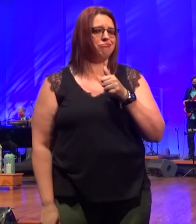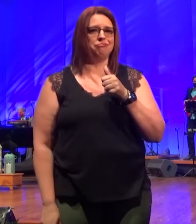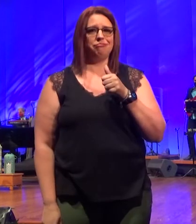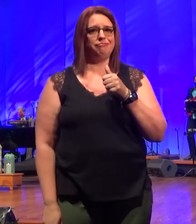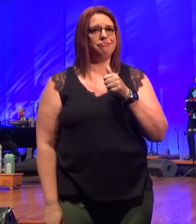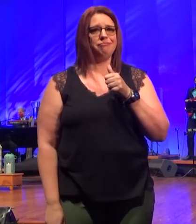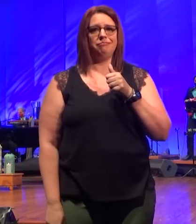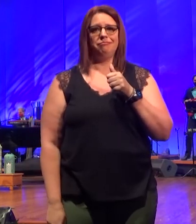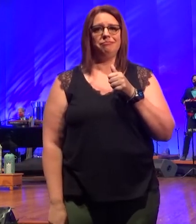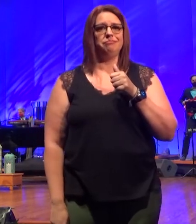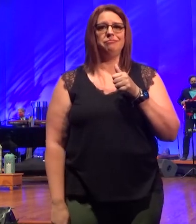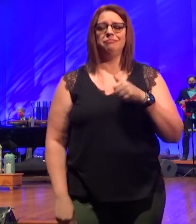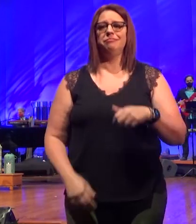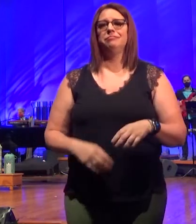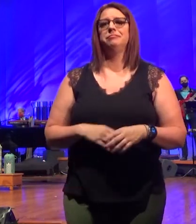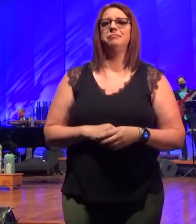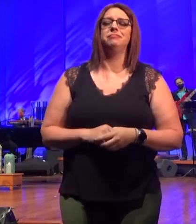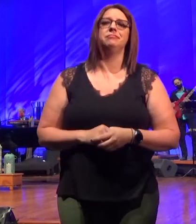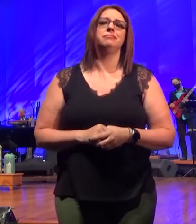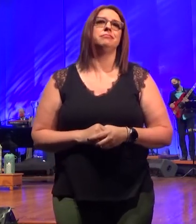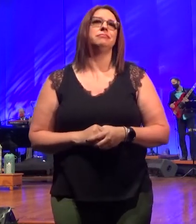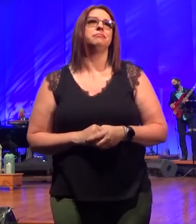up.